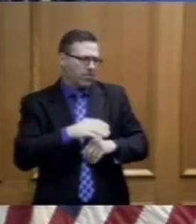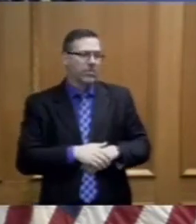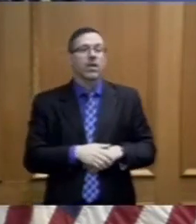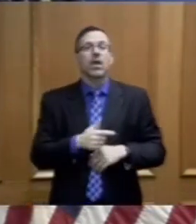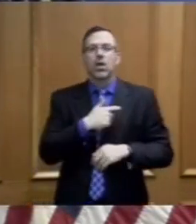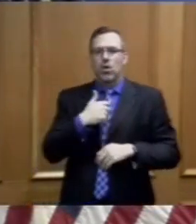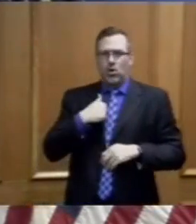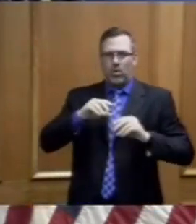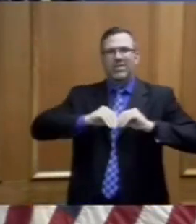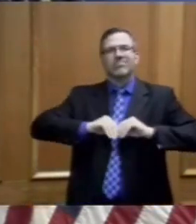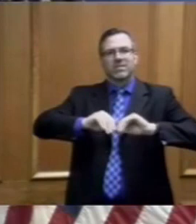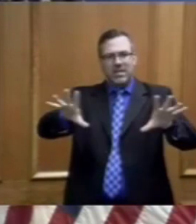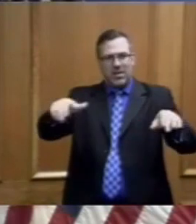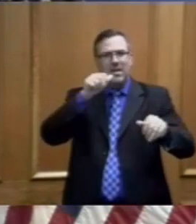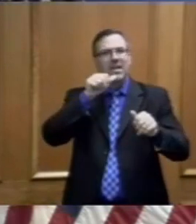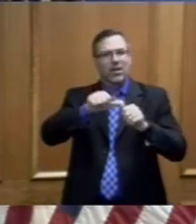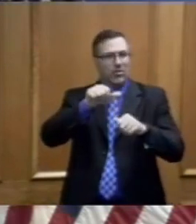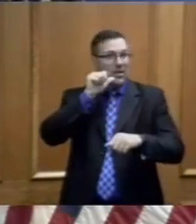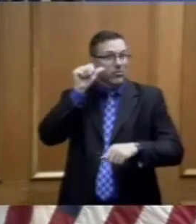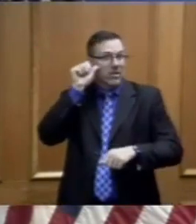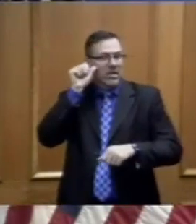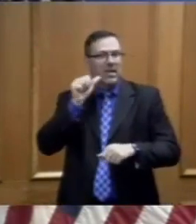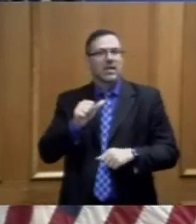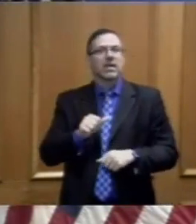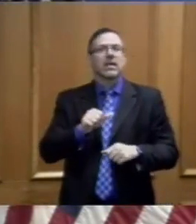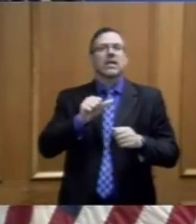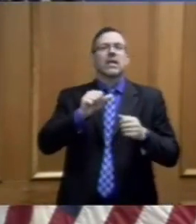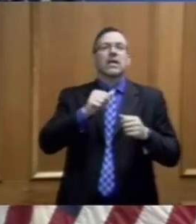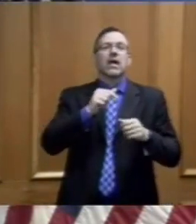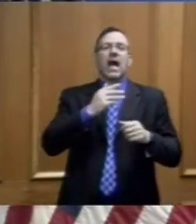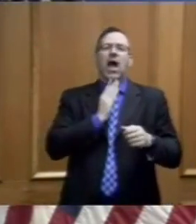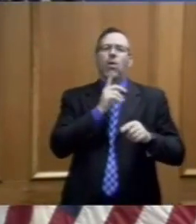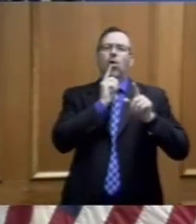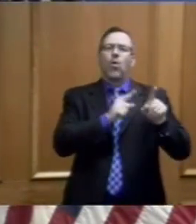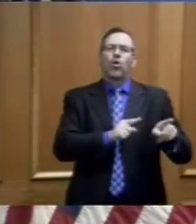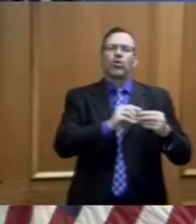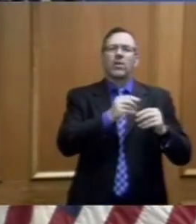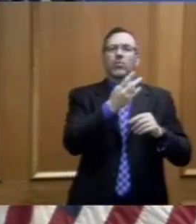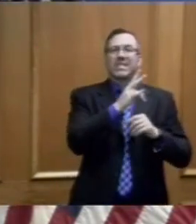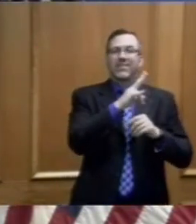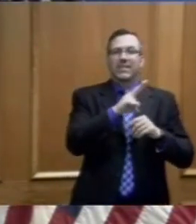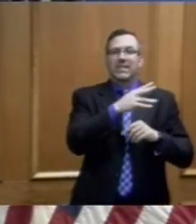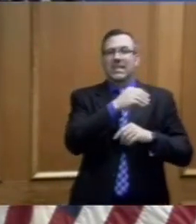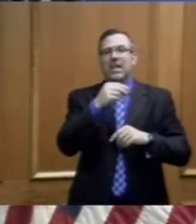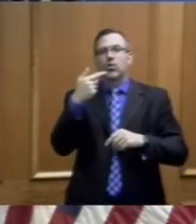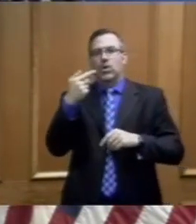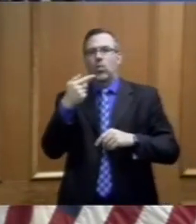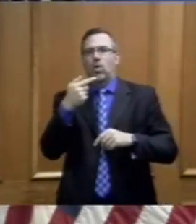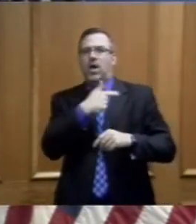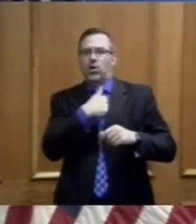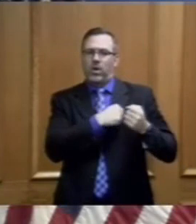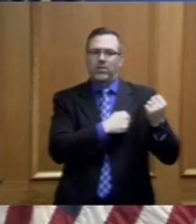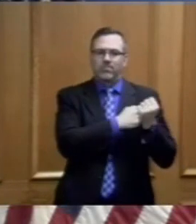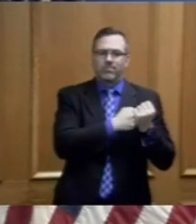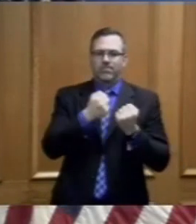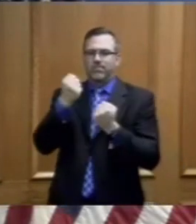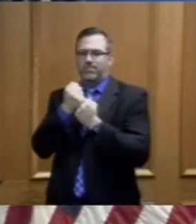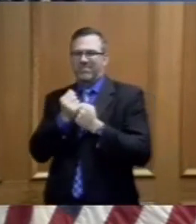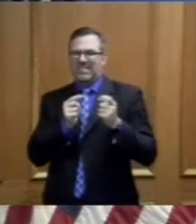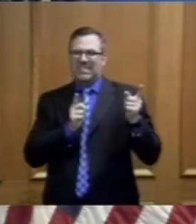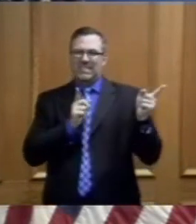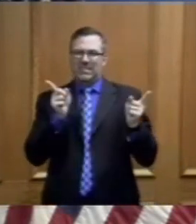yesterday regarding enforcement of 17 and 21. So we did that as a result of monitoring